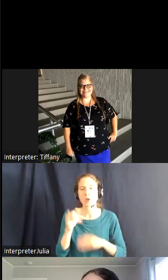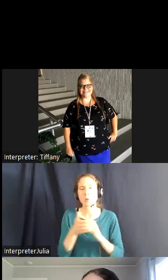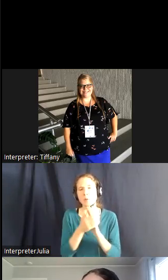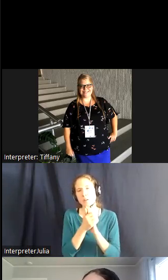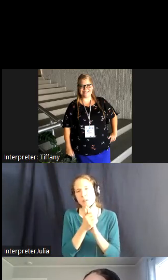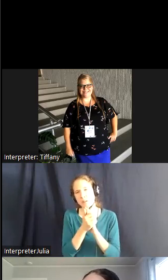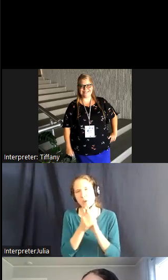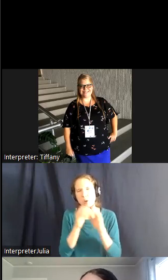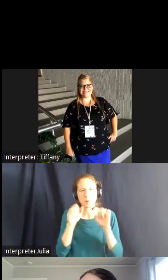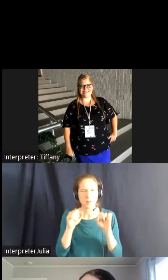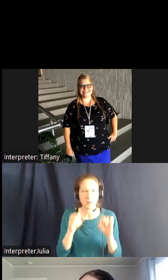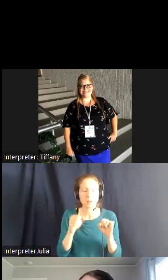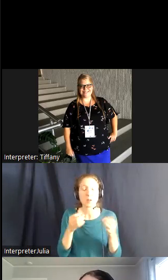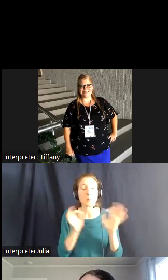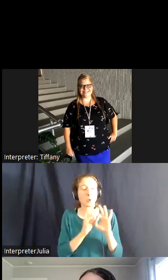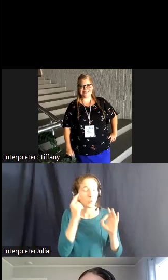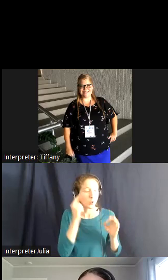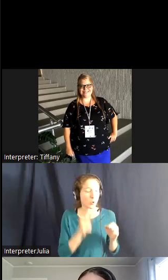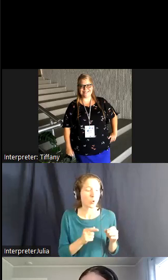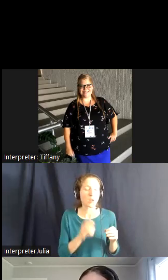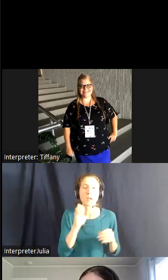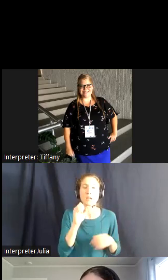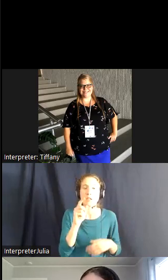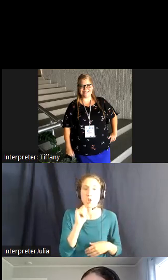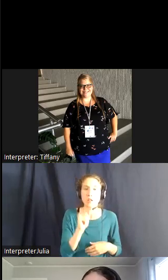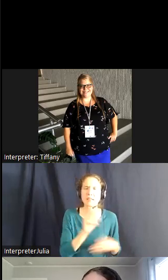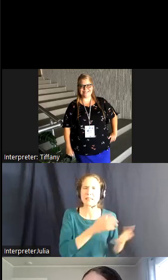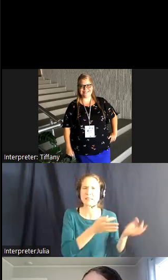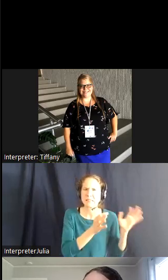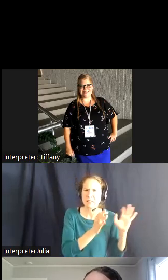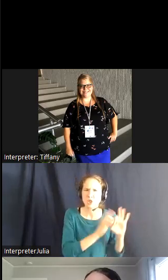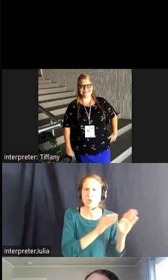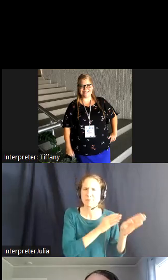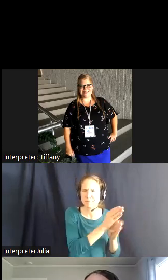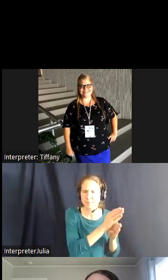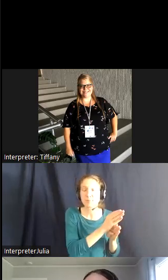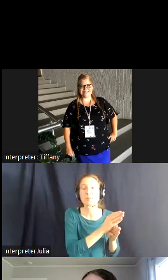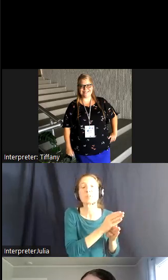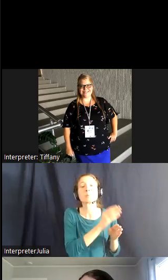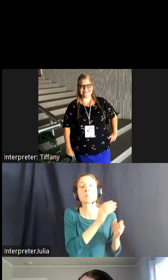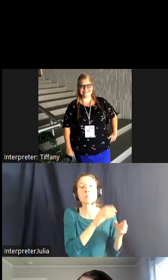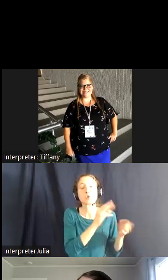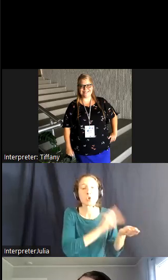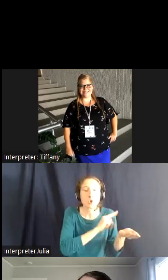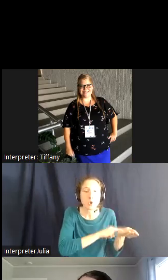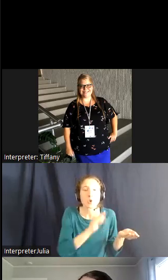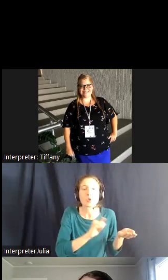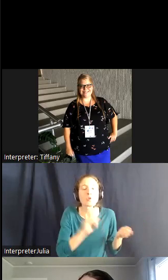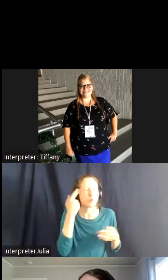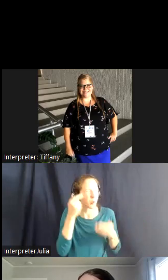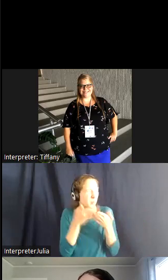comprehensive providers. And some of these competencies that you see specifically within the Chapter 3 rules are proactively engaging